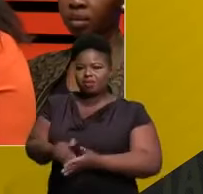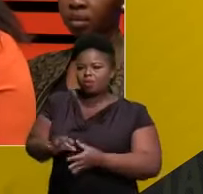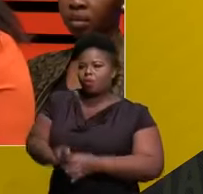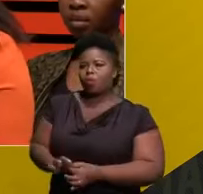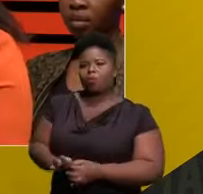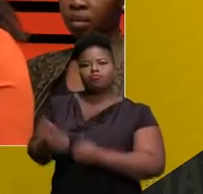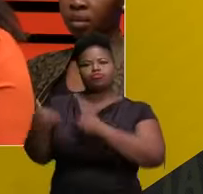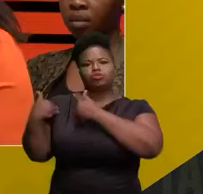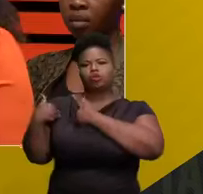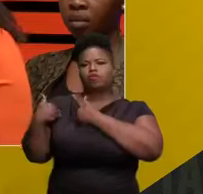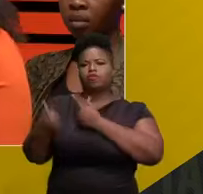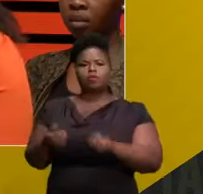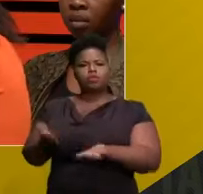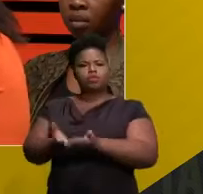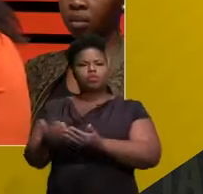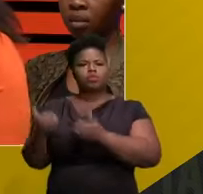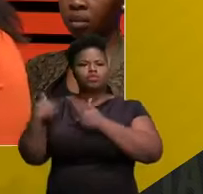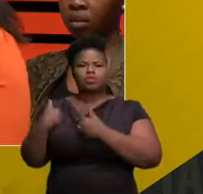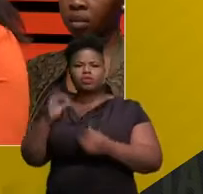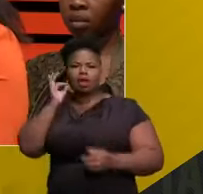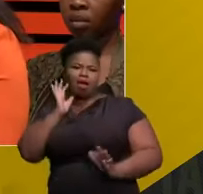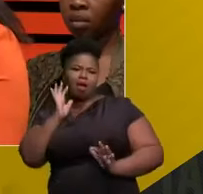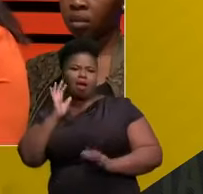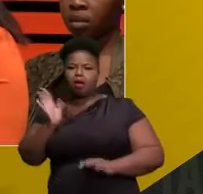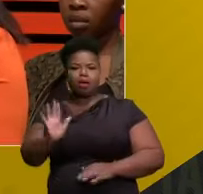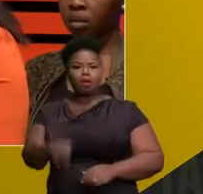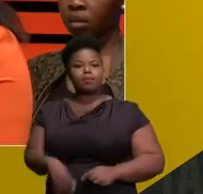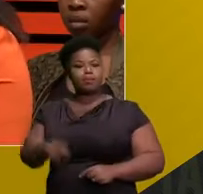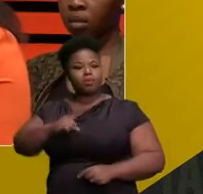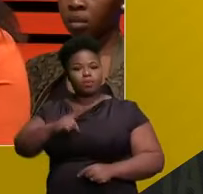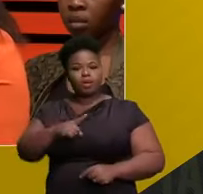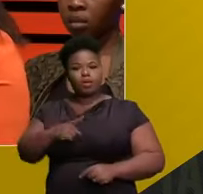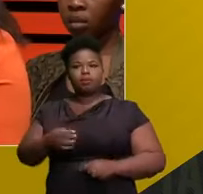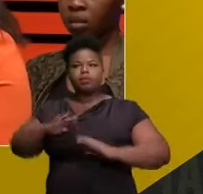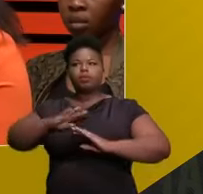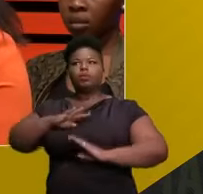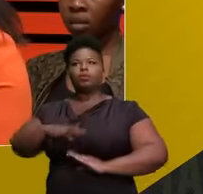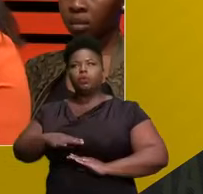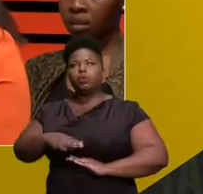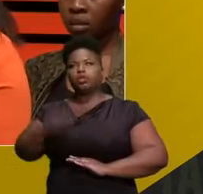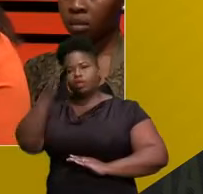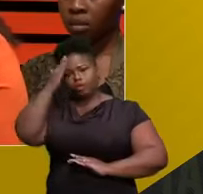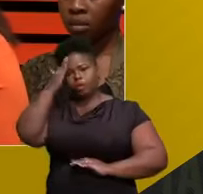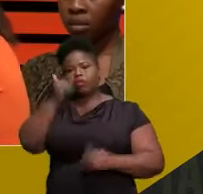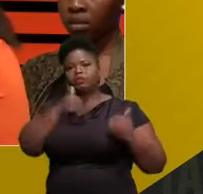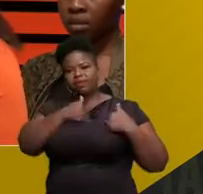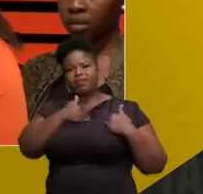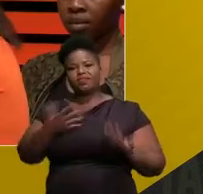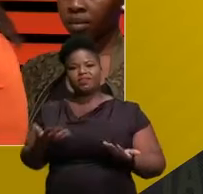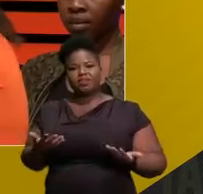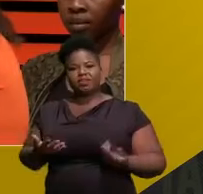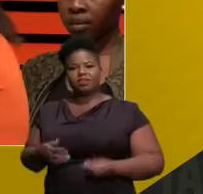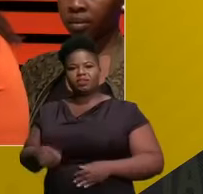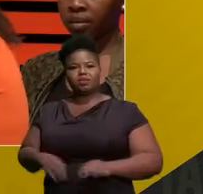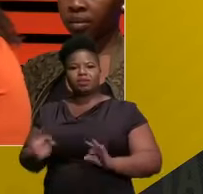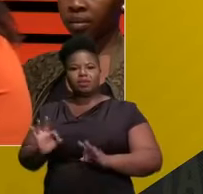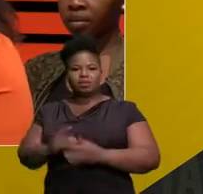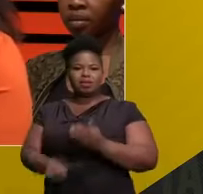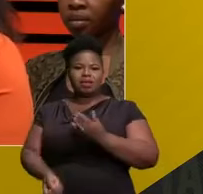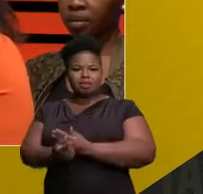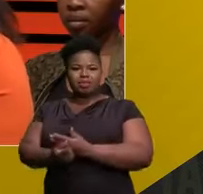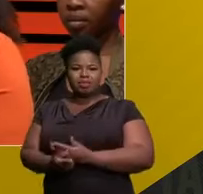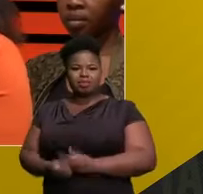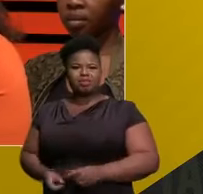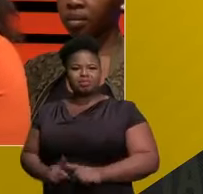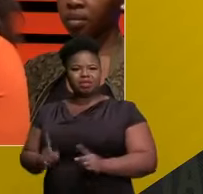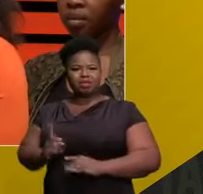safe esikoleni it's no longer cute fanele usho abazali bakho bezokwazi ukuthi no umntana ethu safe akwenzakalanga lutho